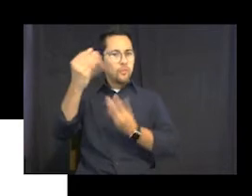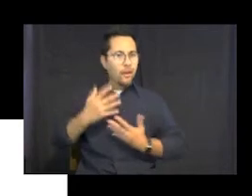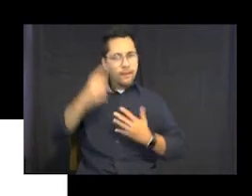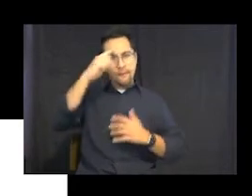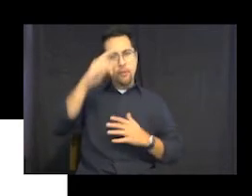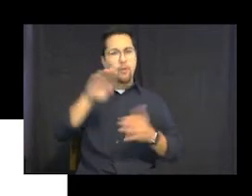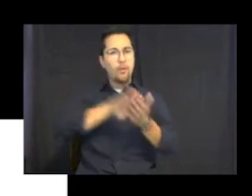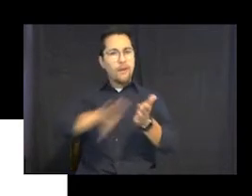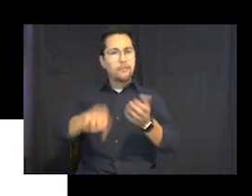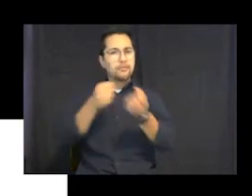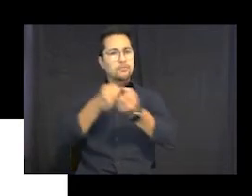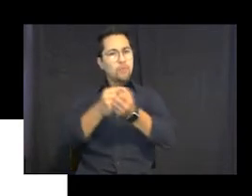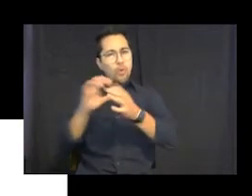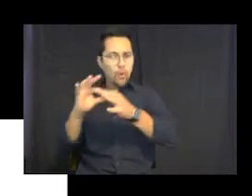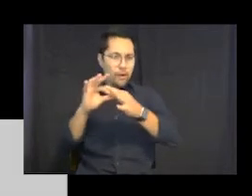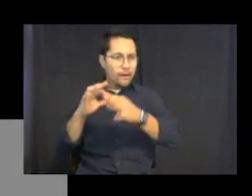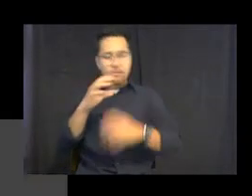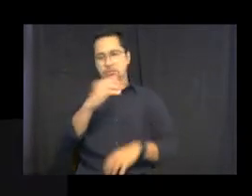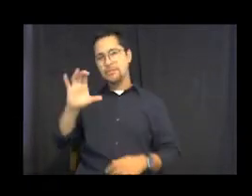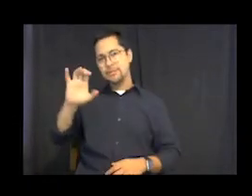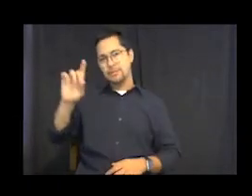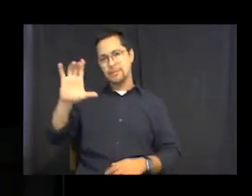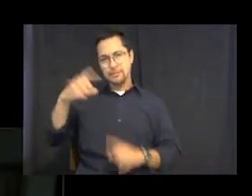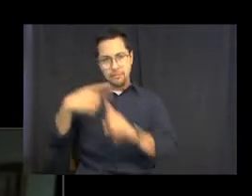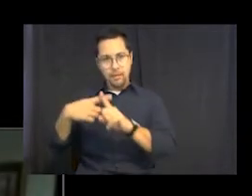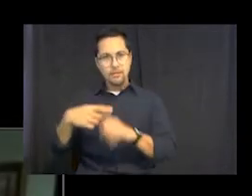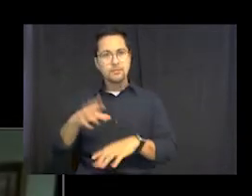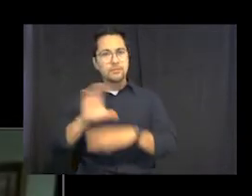support coordination and CDC Plus consultant.